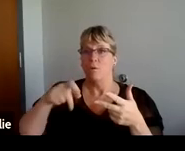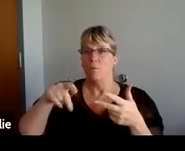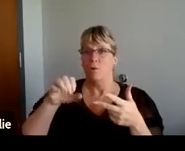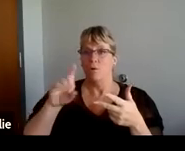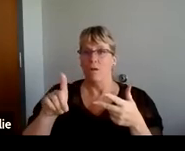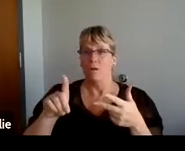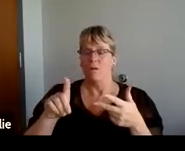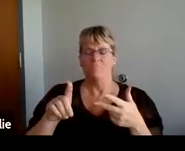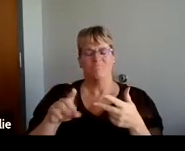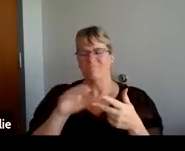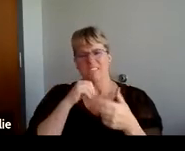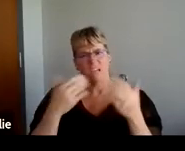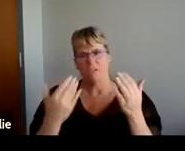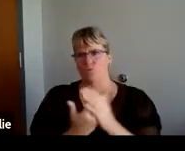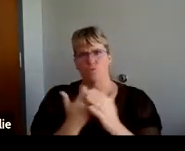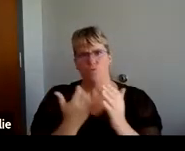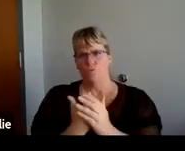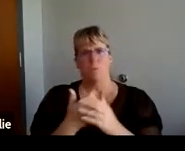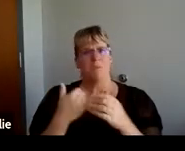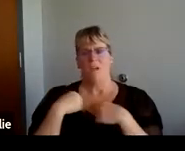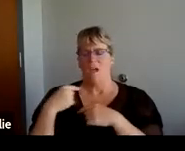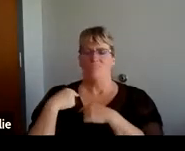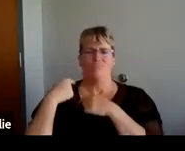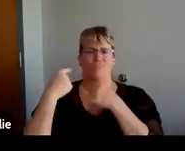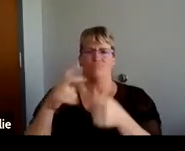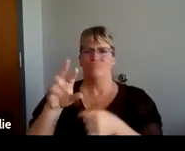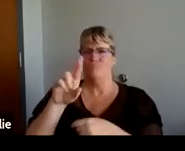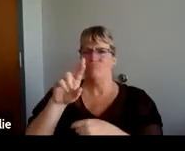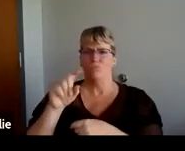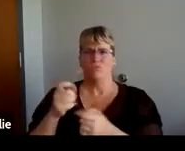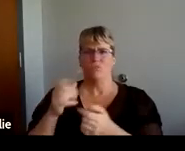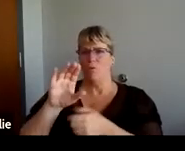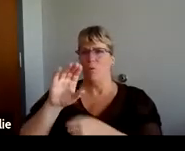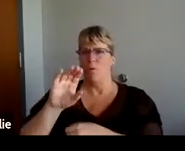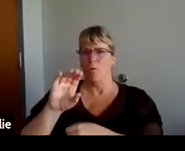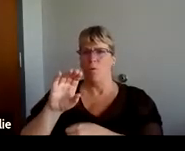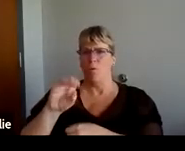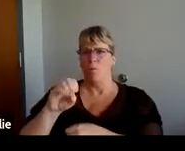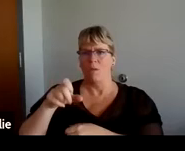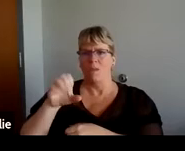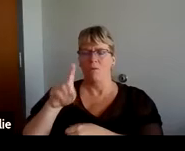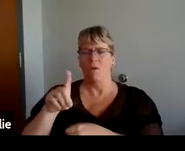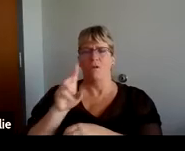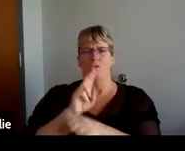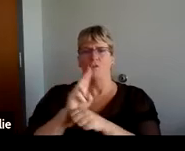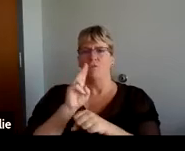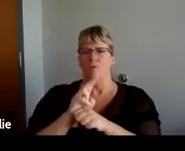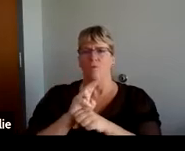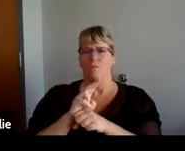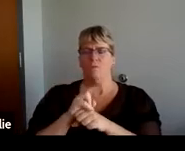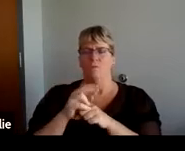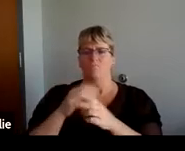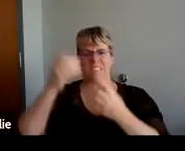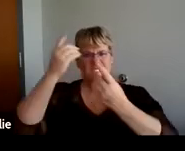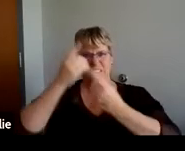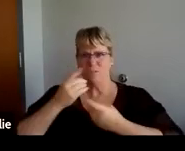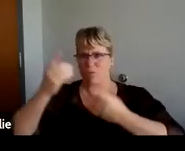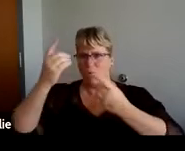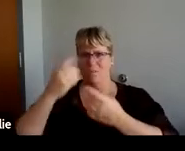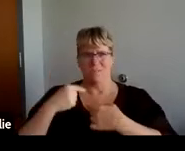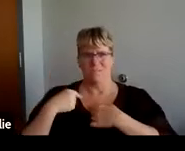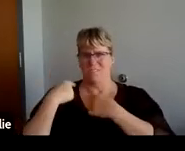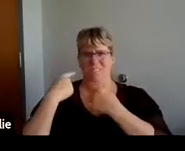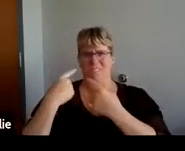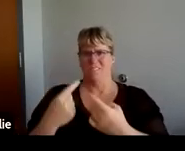nothing new in our country. We've had prescription opioid use and use disorders since